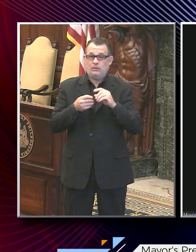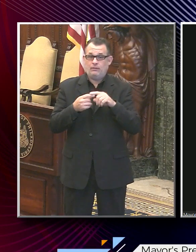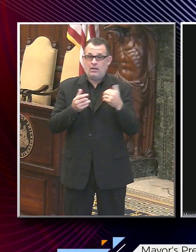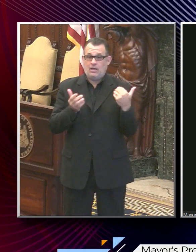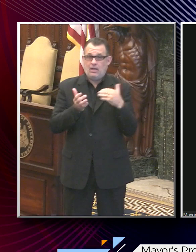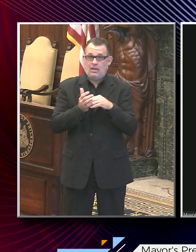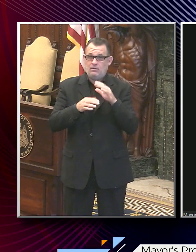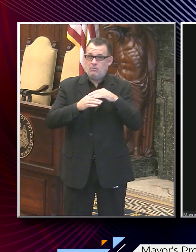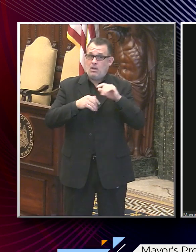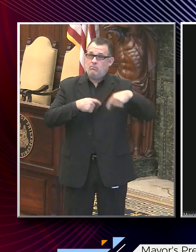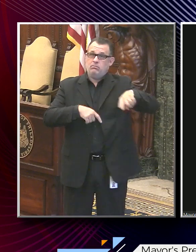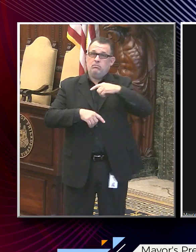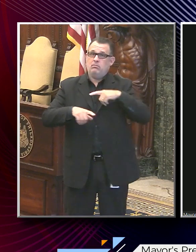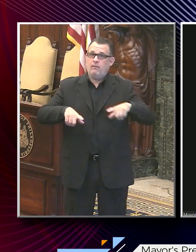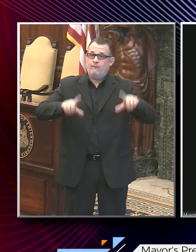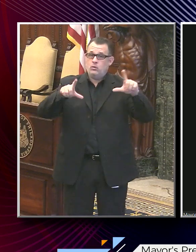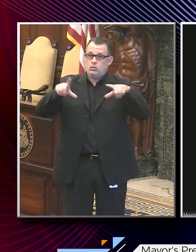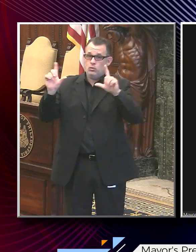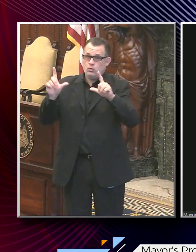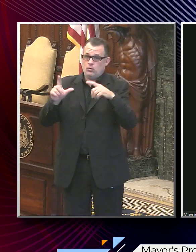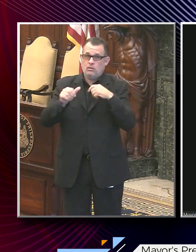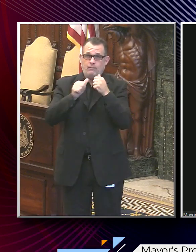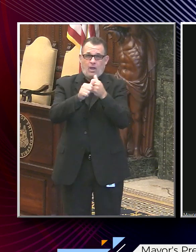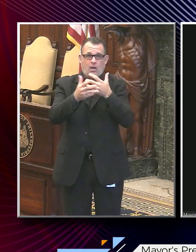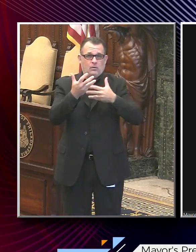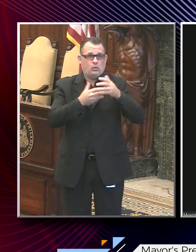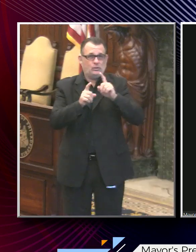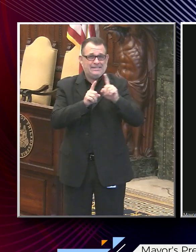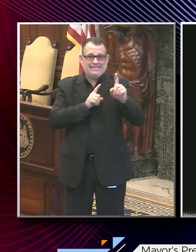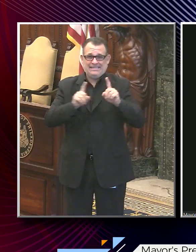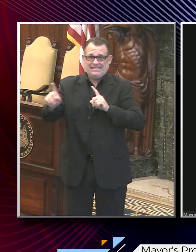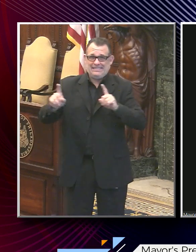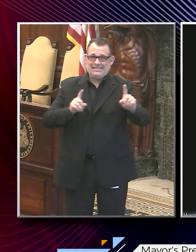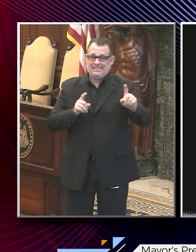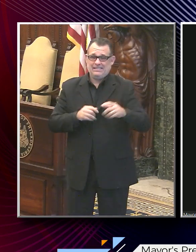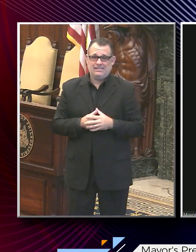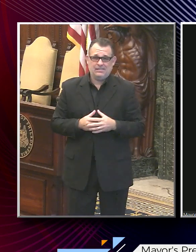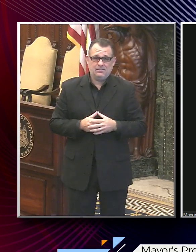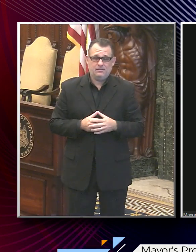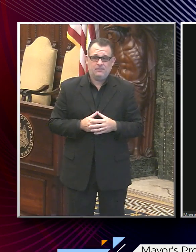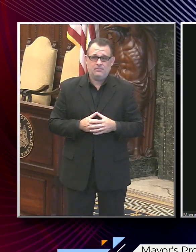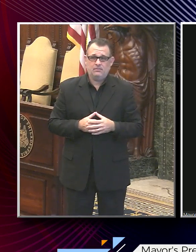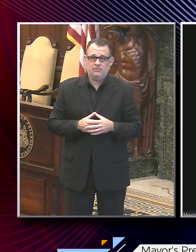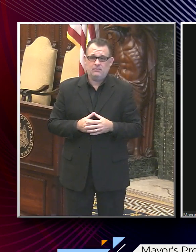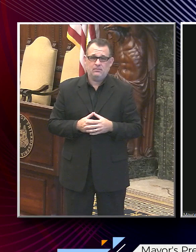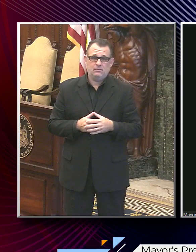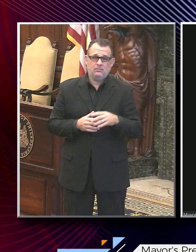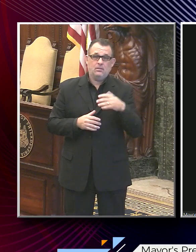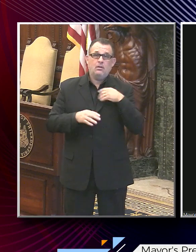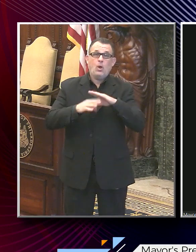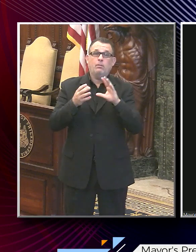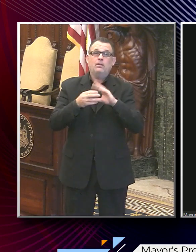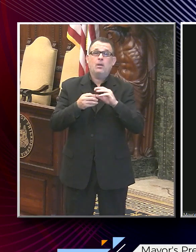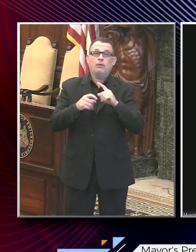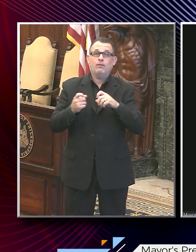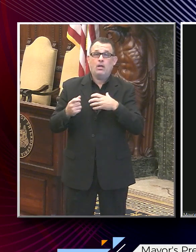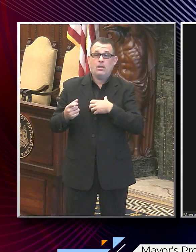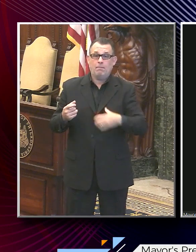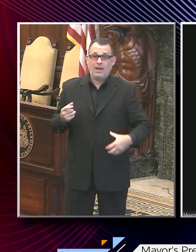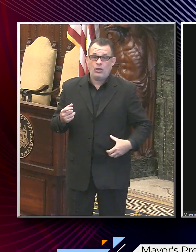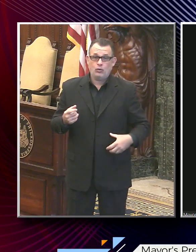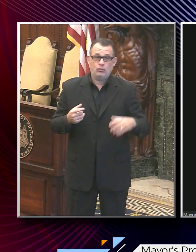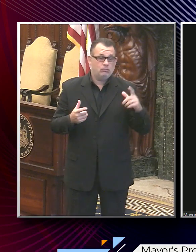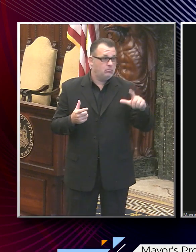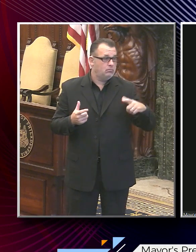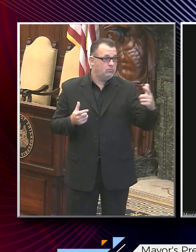us virtually to adhere to social distancing guidelines. And we'll begin our briefing with opening remarks from Mayor Kenny. Mayor, you